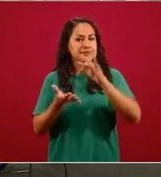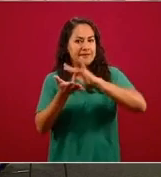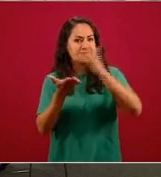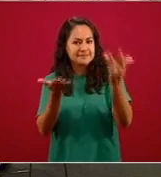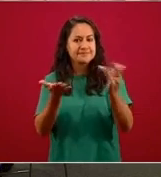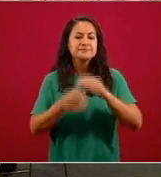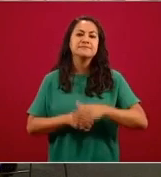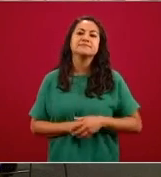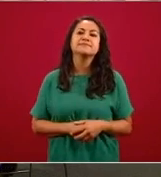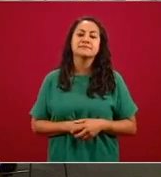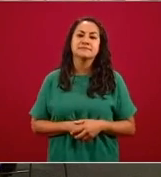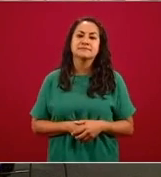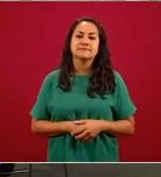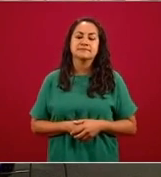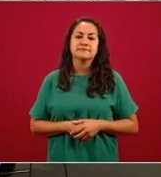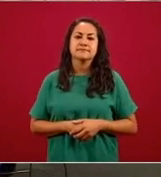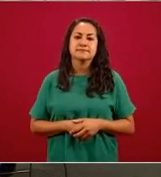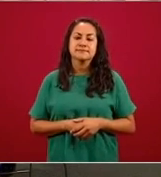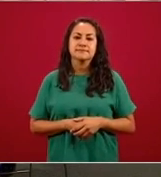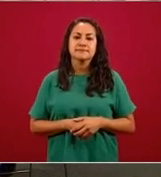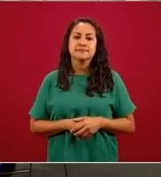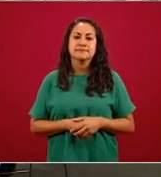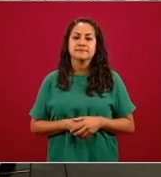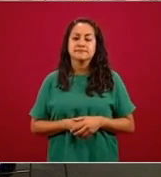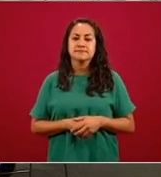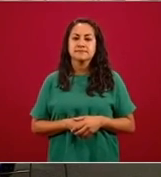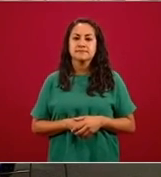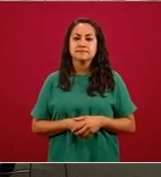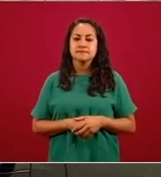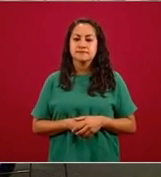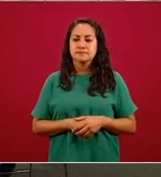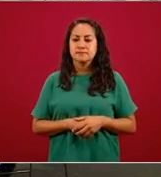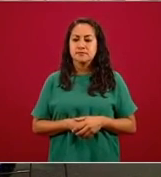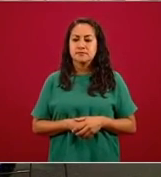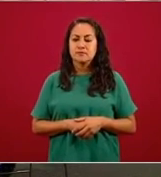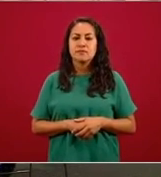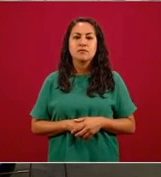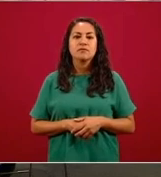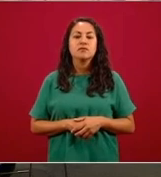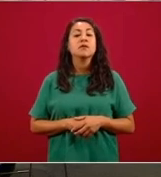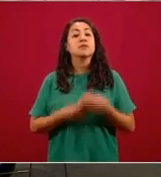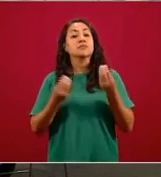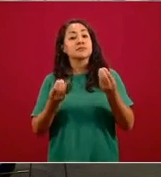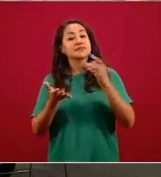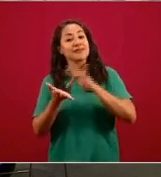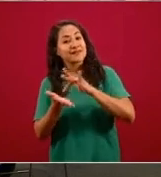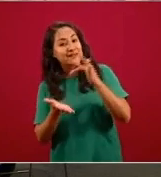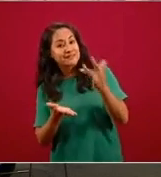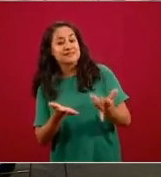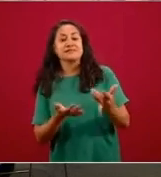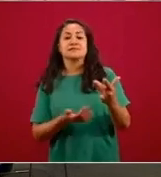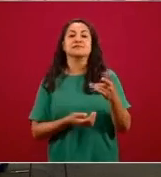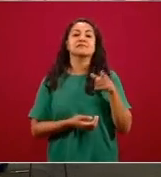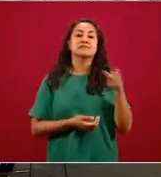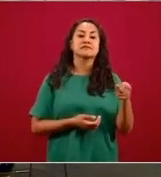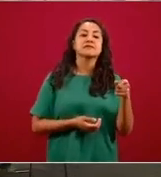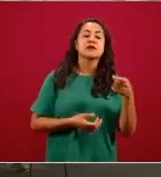and to the telephones that you all know for anything you need. Well, thank you very